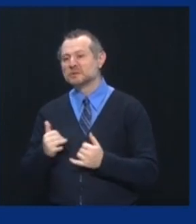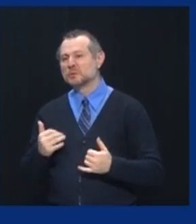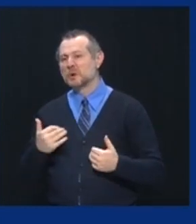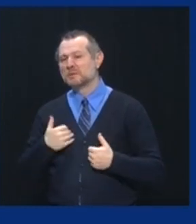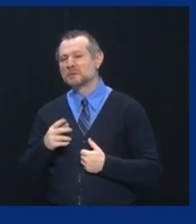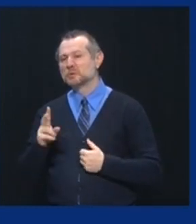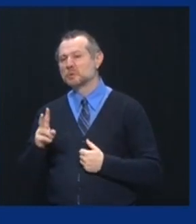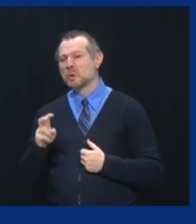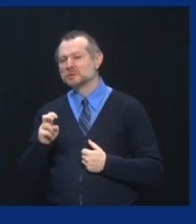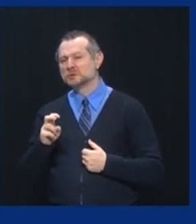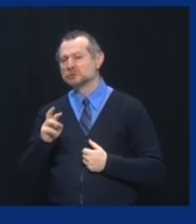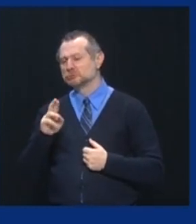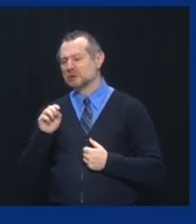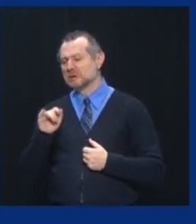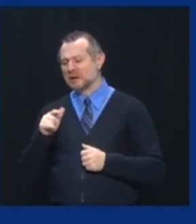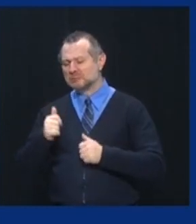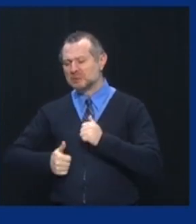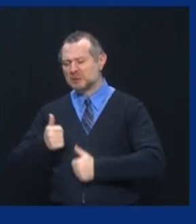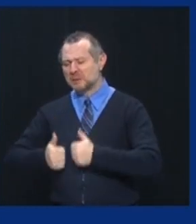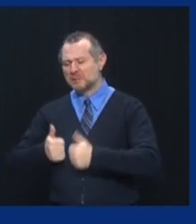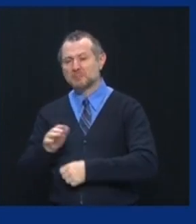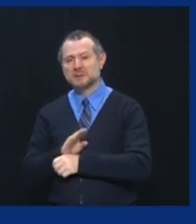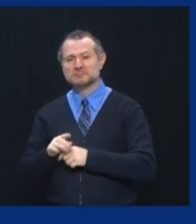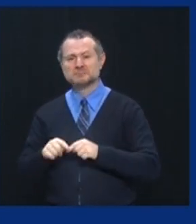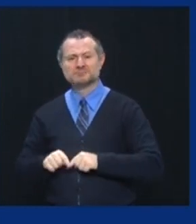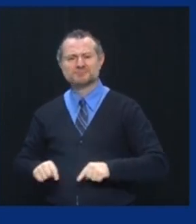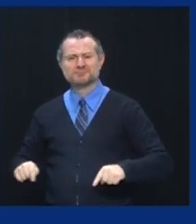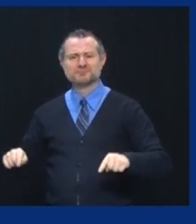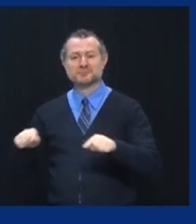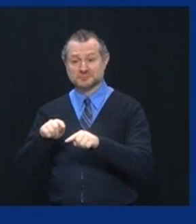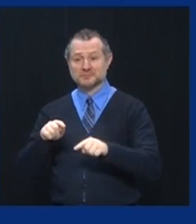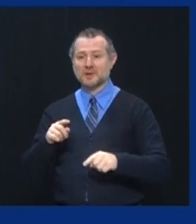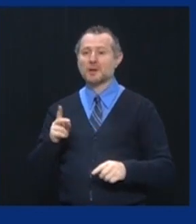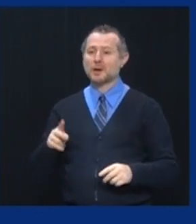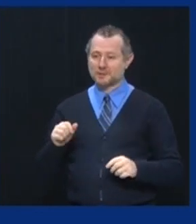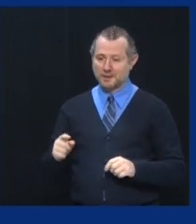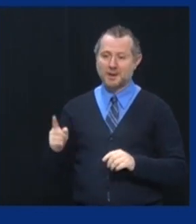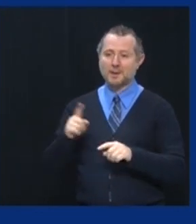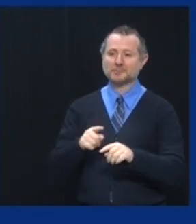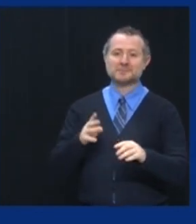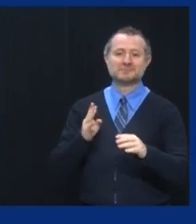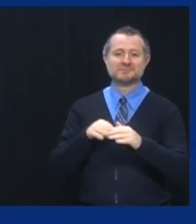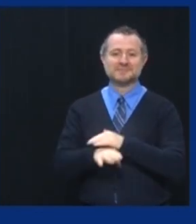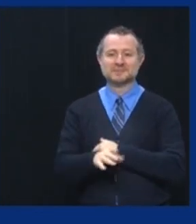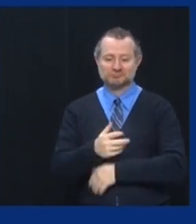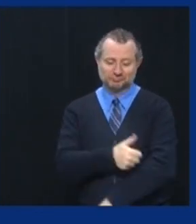retail outlets for you to get a vaccine.